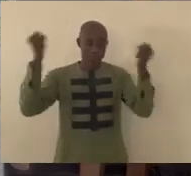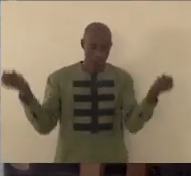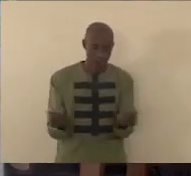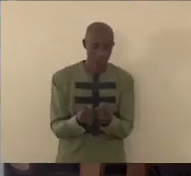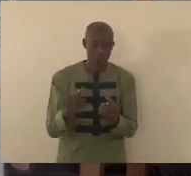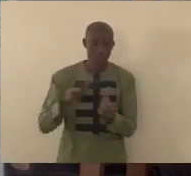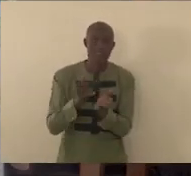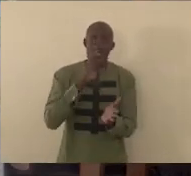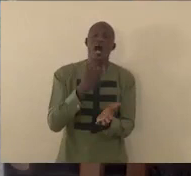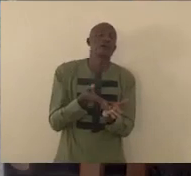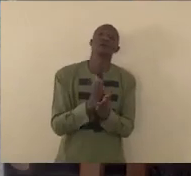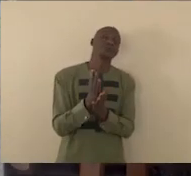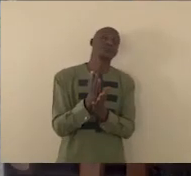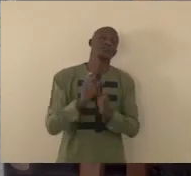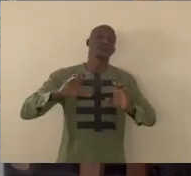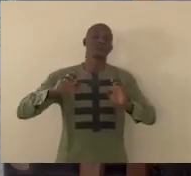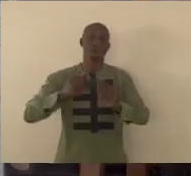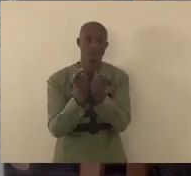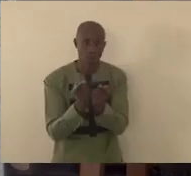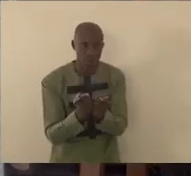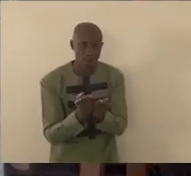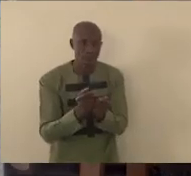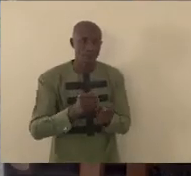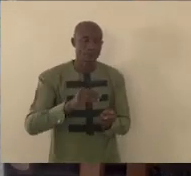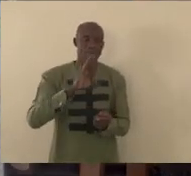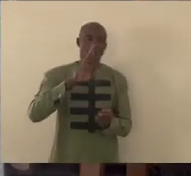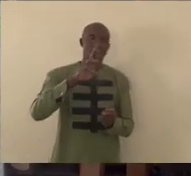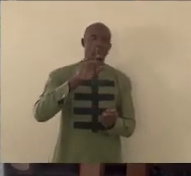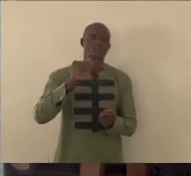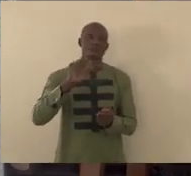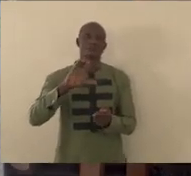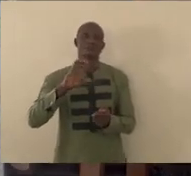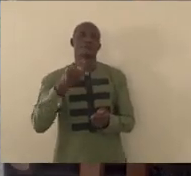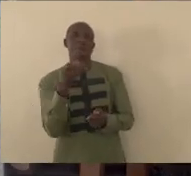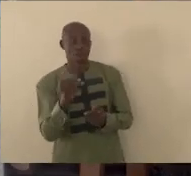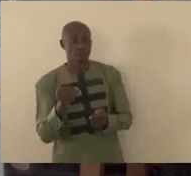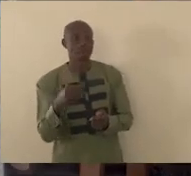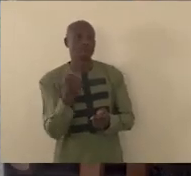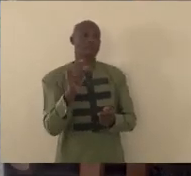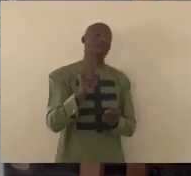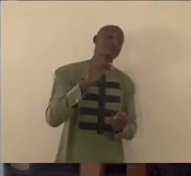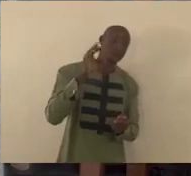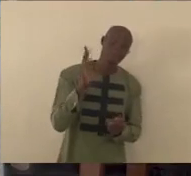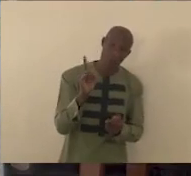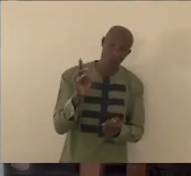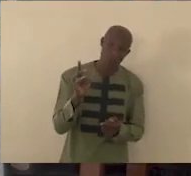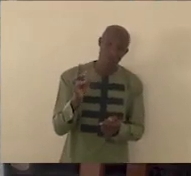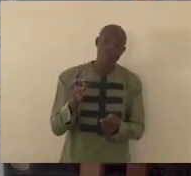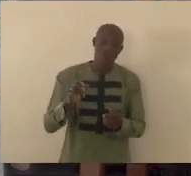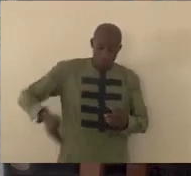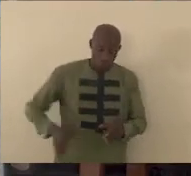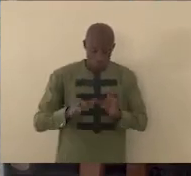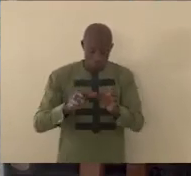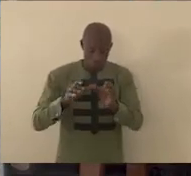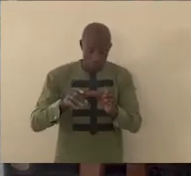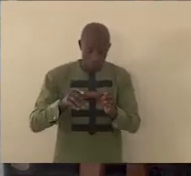to belong to the privileged elite class. The French Revolution of 1792 to 1802 should continue to be